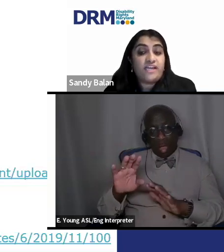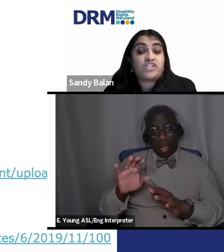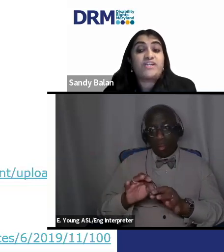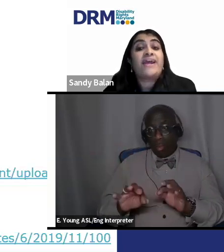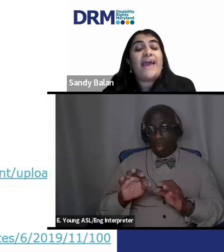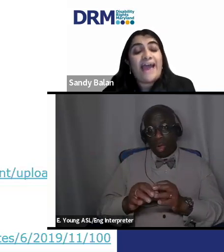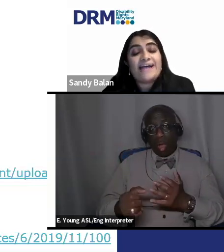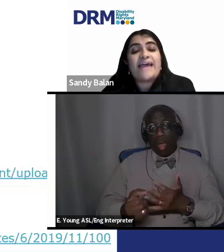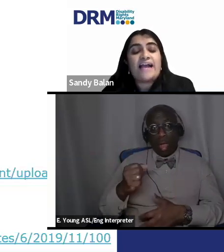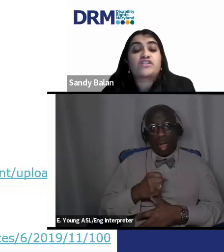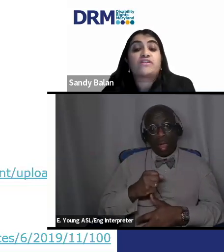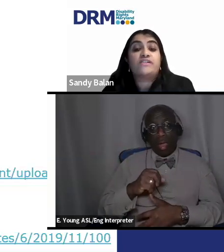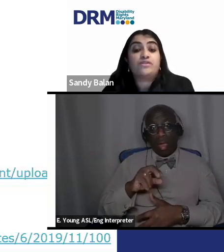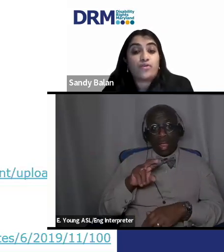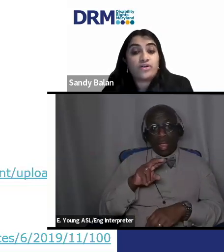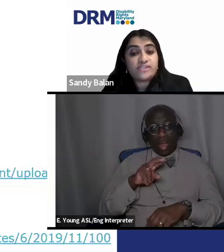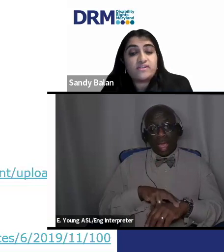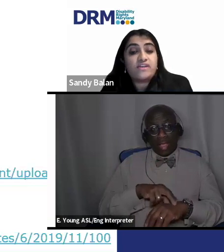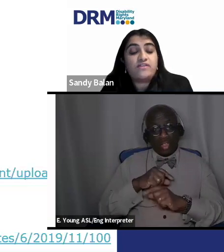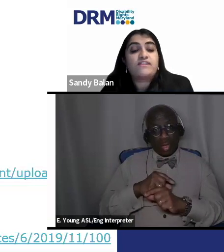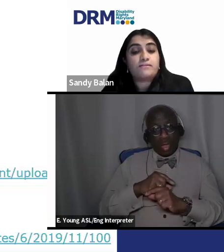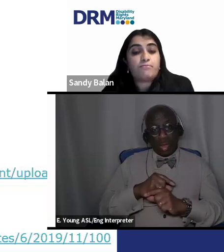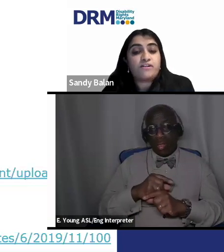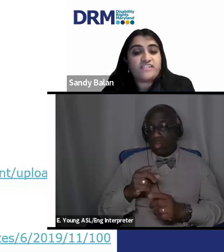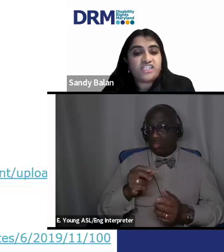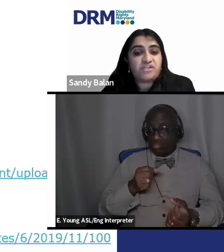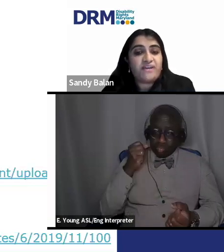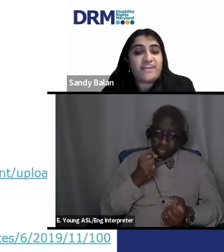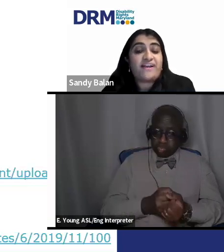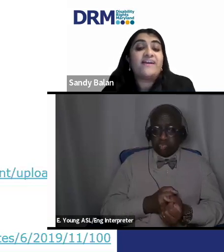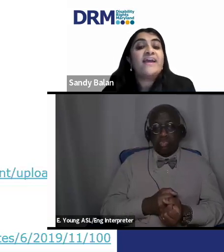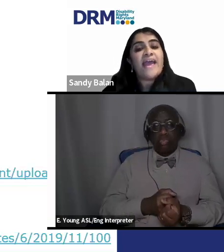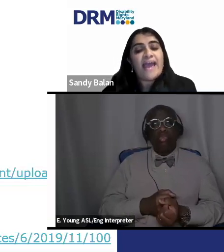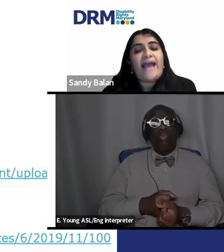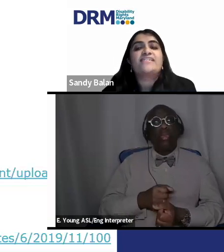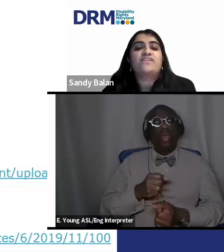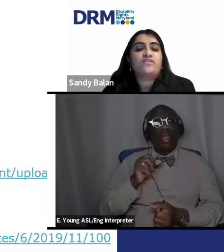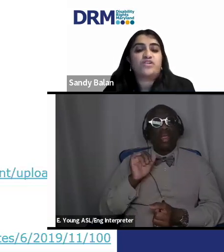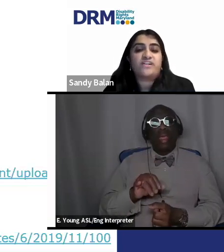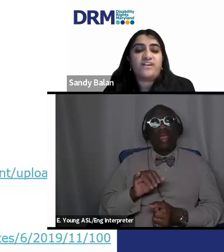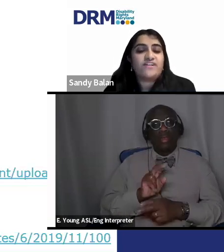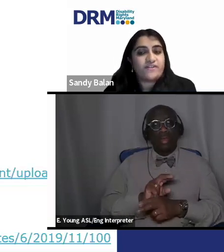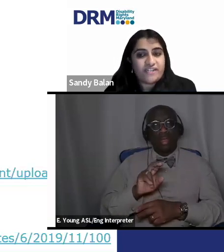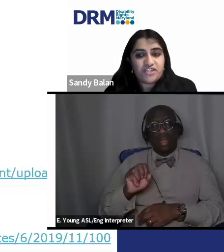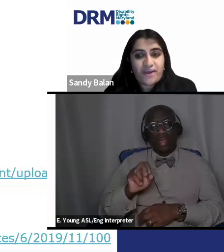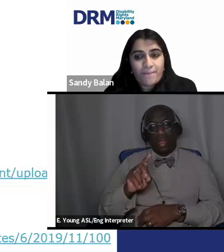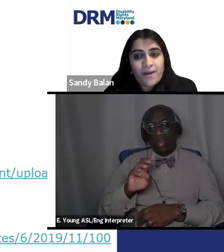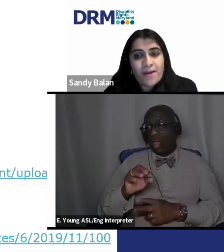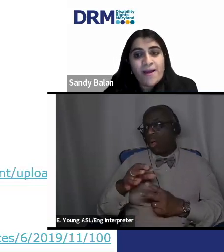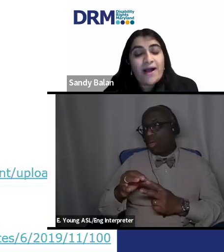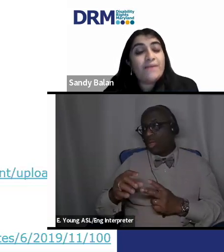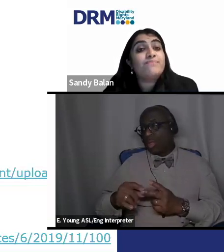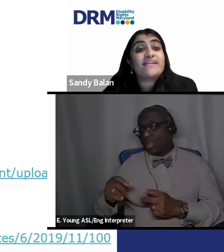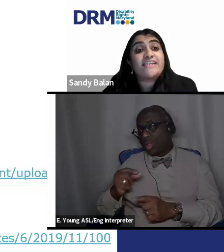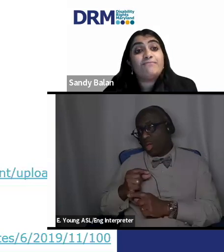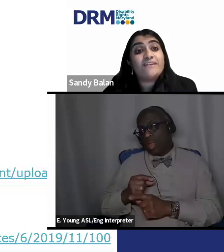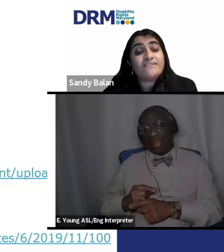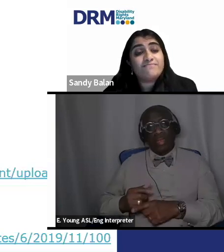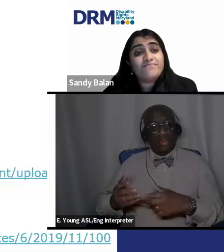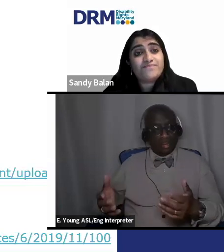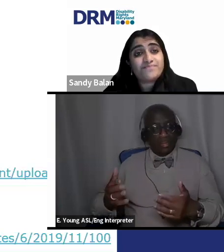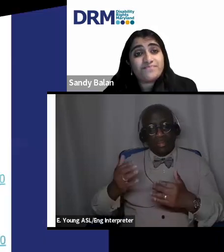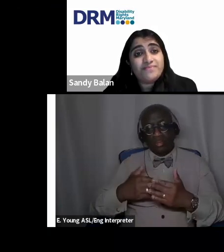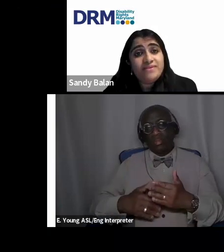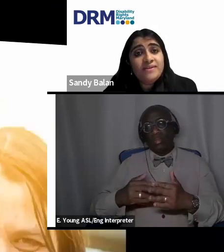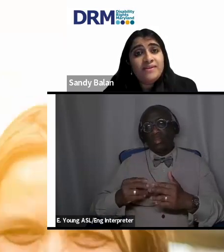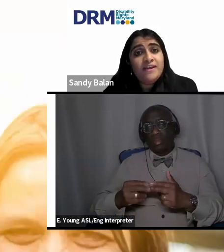Guardianship Association has actually endorsed the use of supported decision-making as an alternative to guardianship. Next slide,